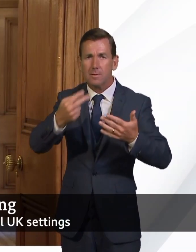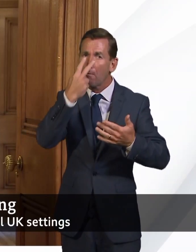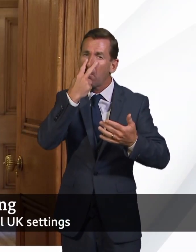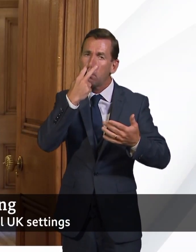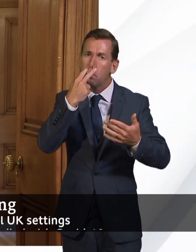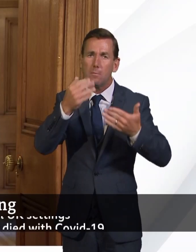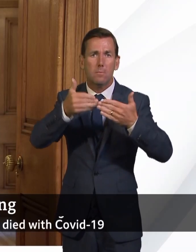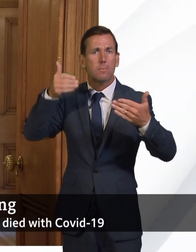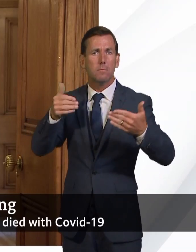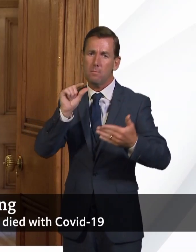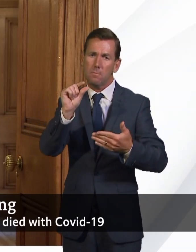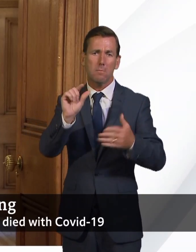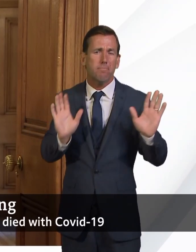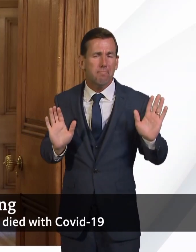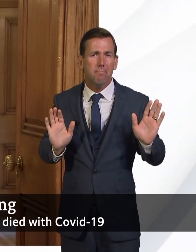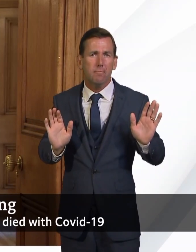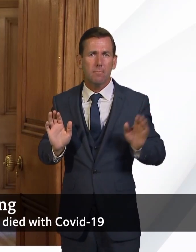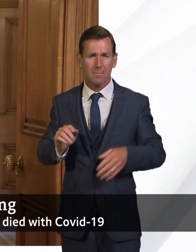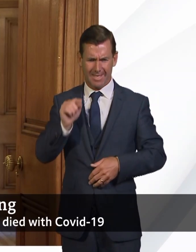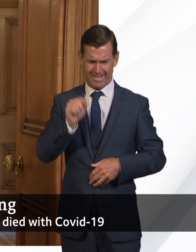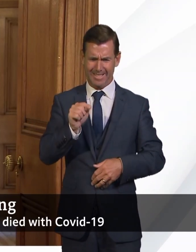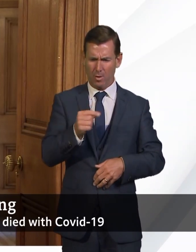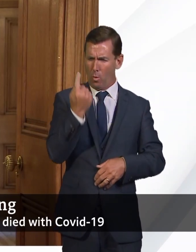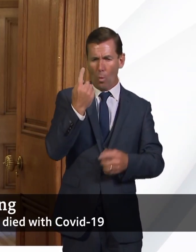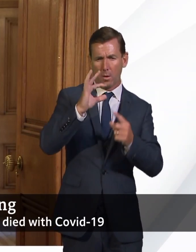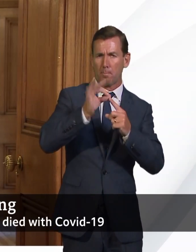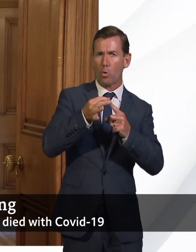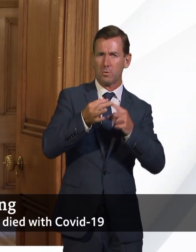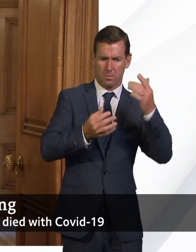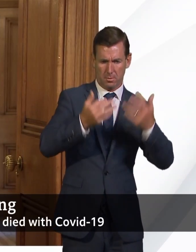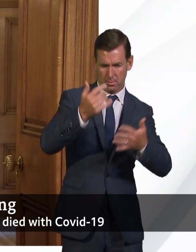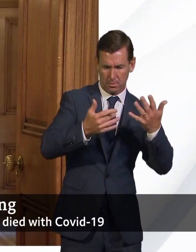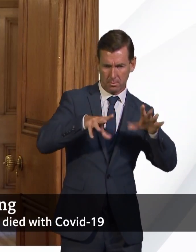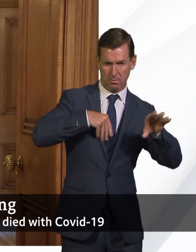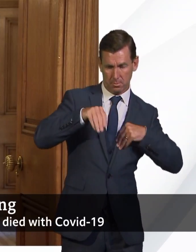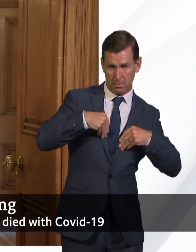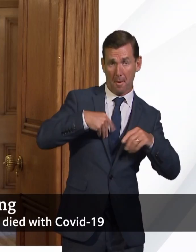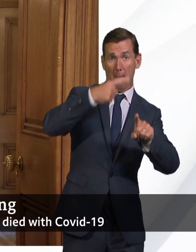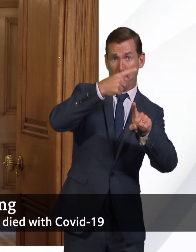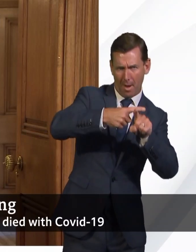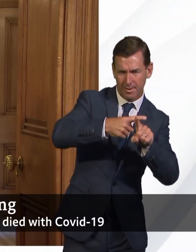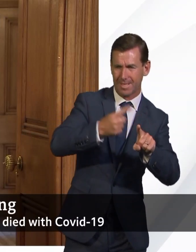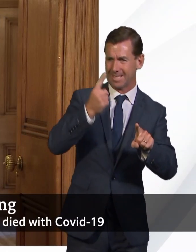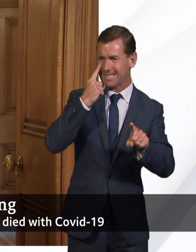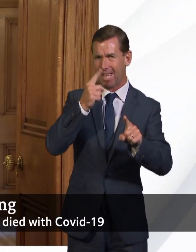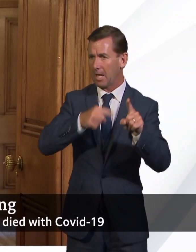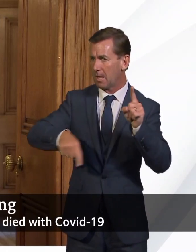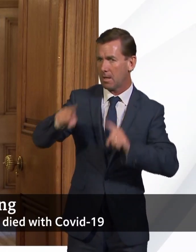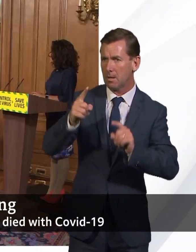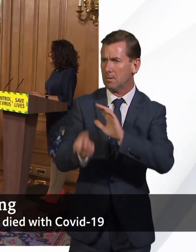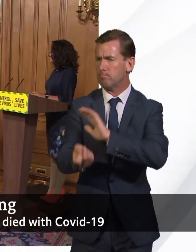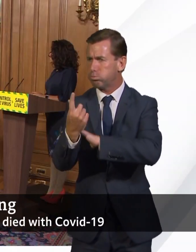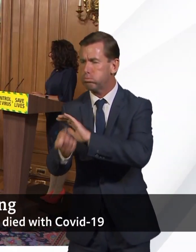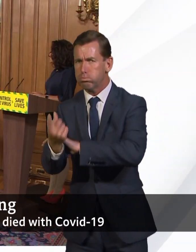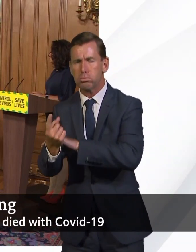figure for policymakers, but it's one data point to look at, alongside also the level of new